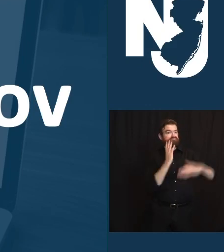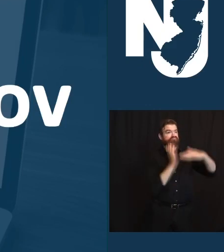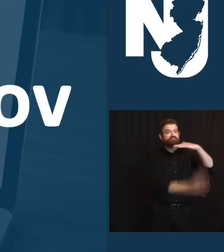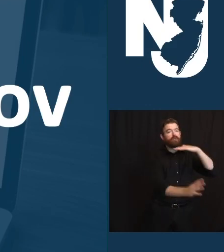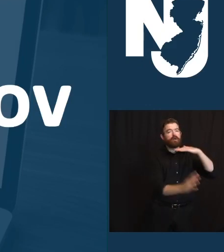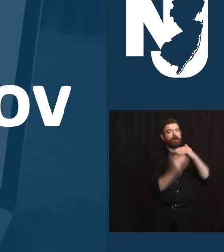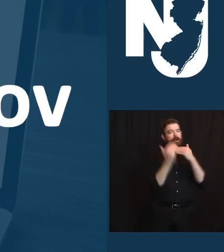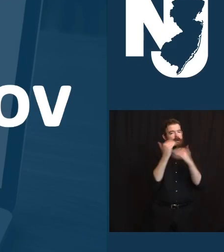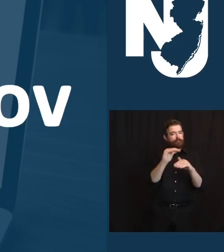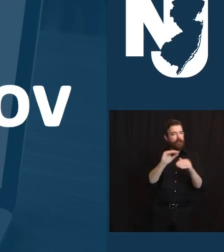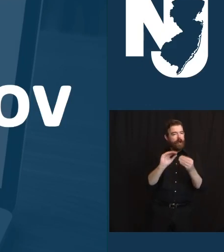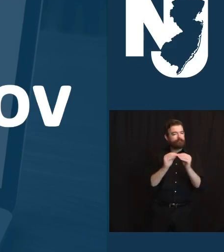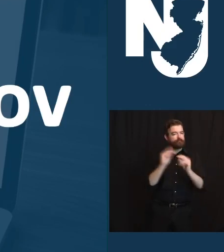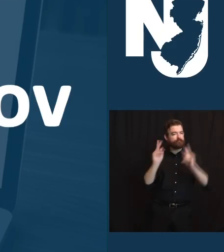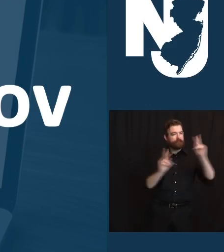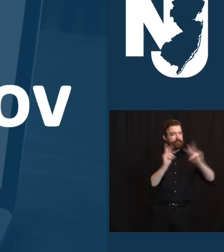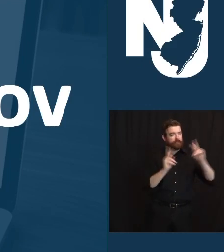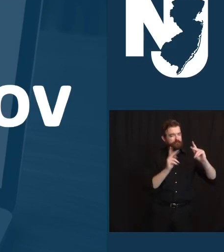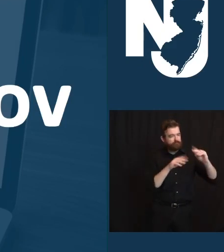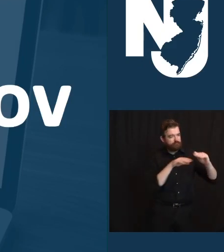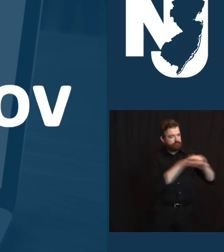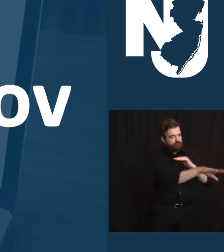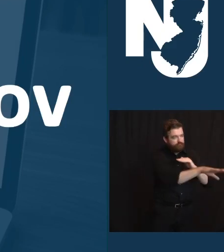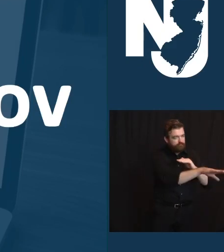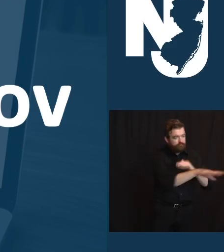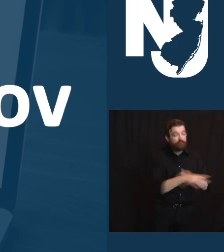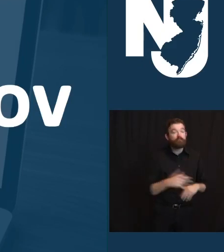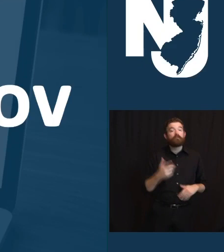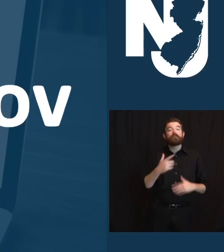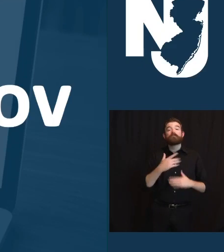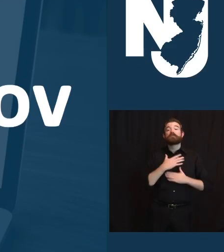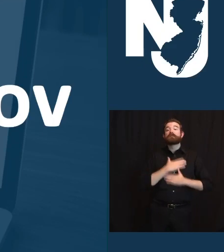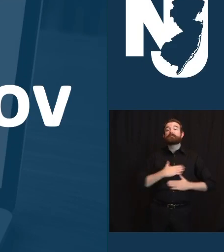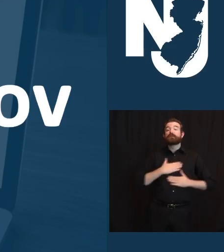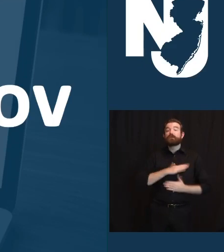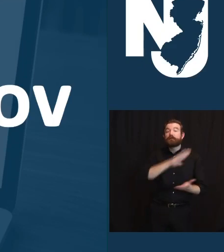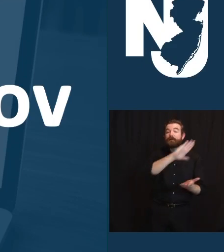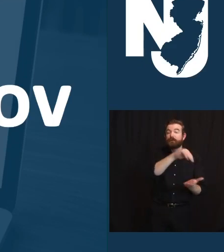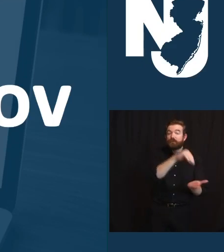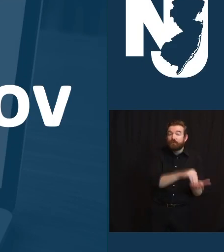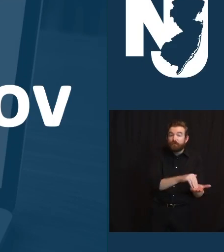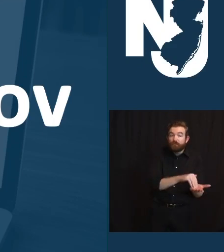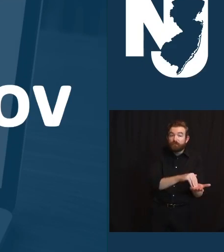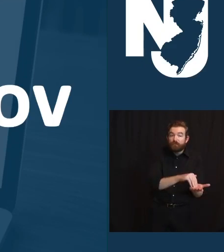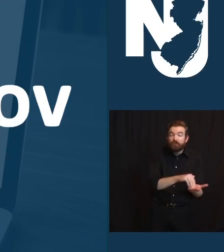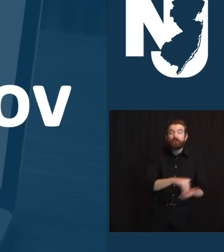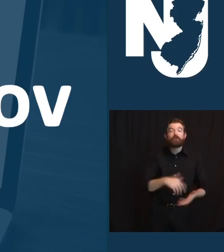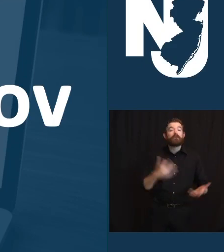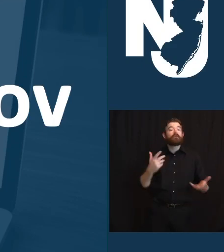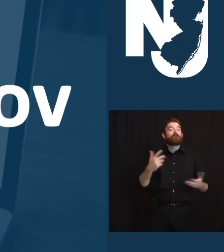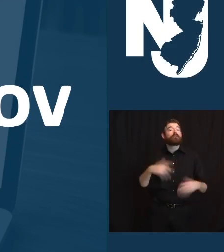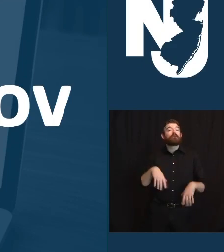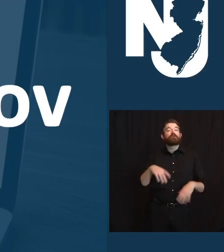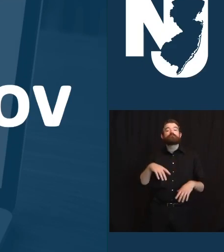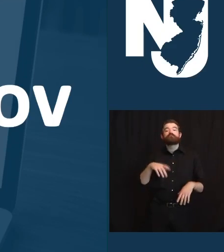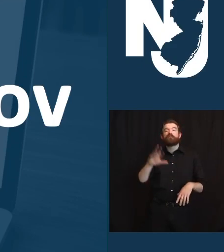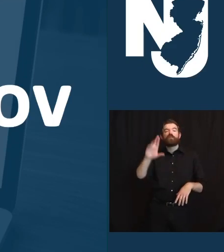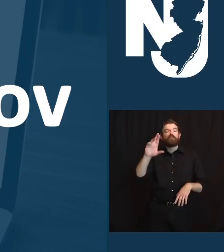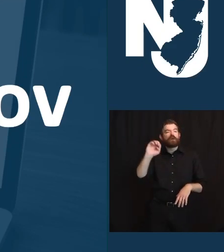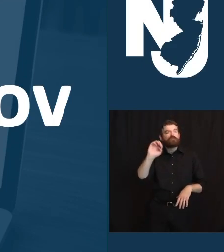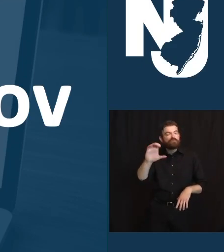on Thursday, along with many indoor recreational facilities, as well as our museums